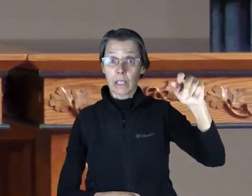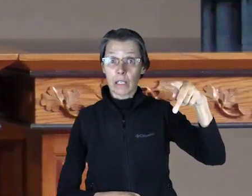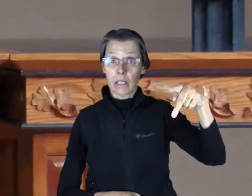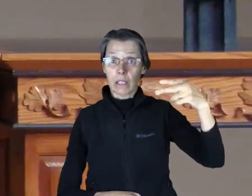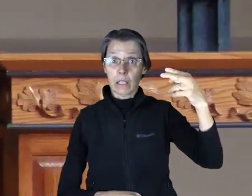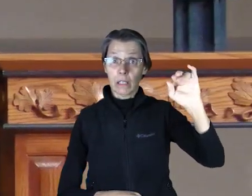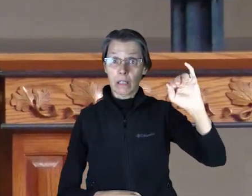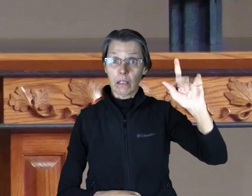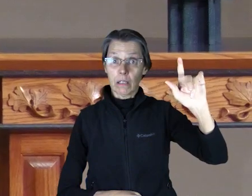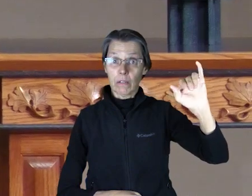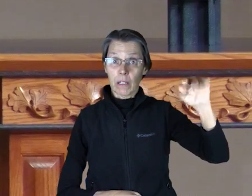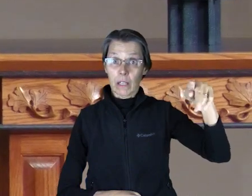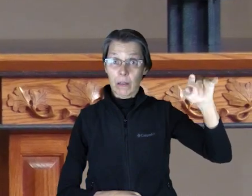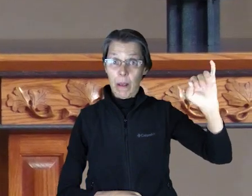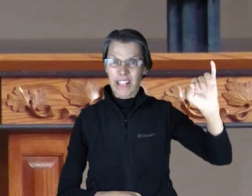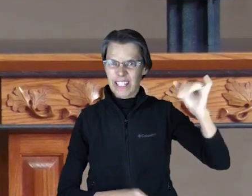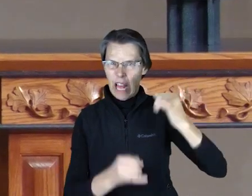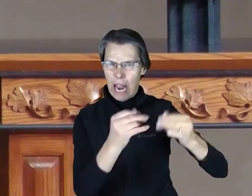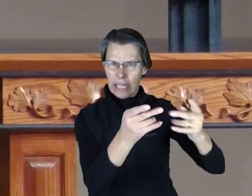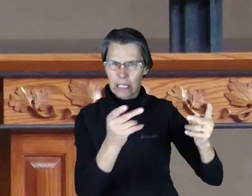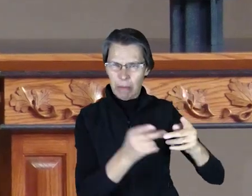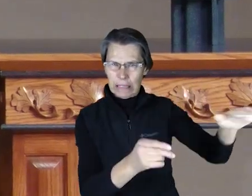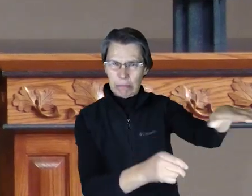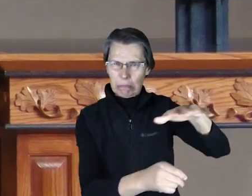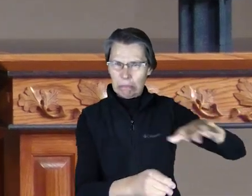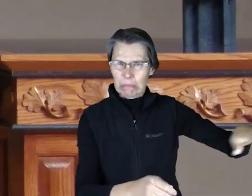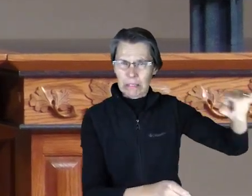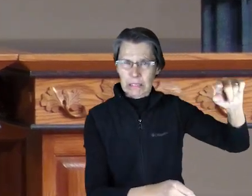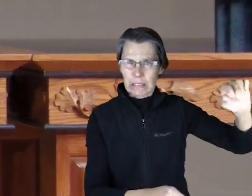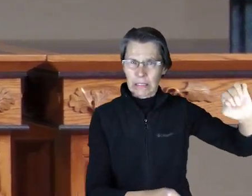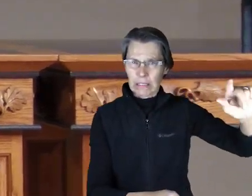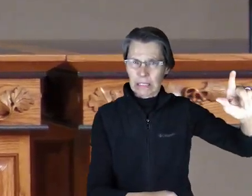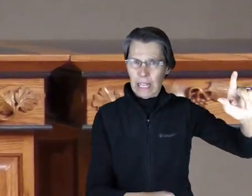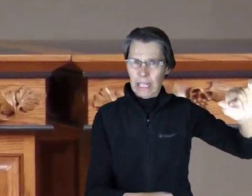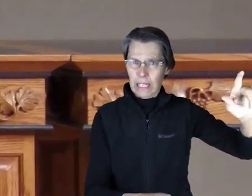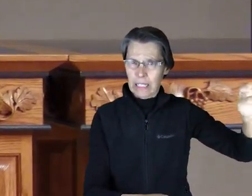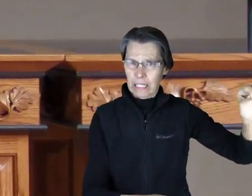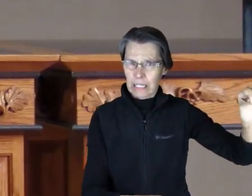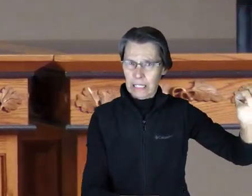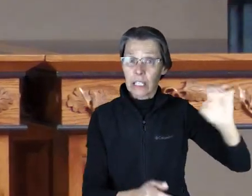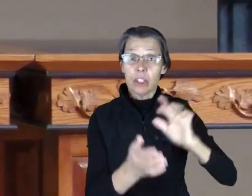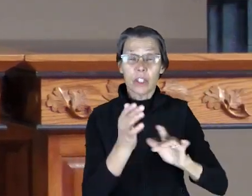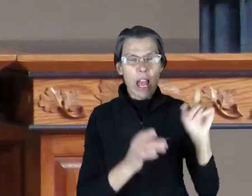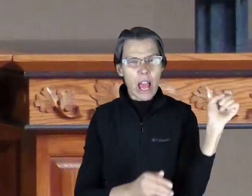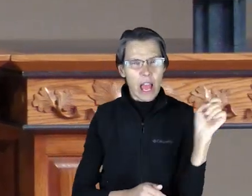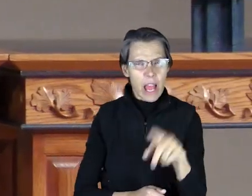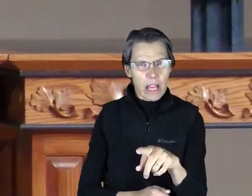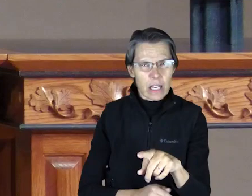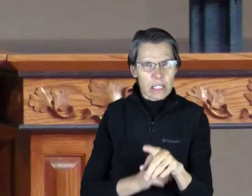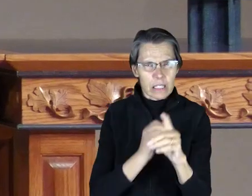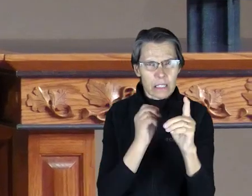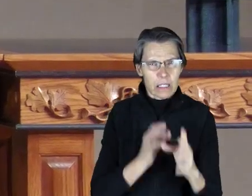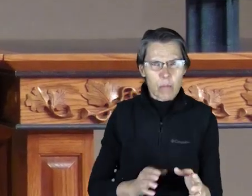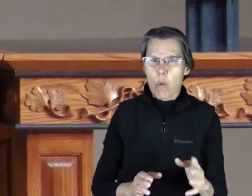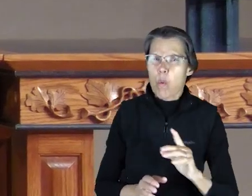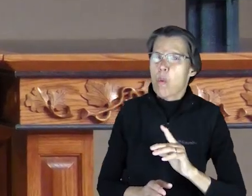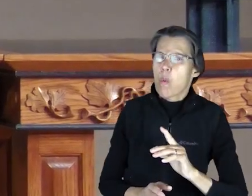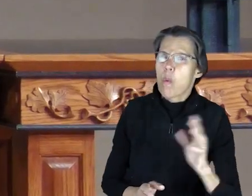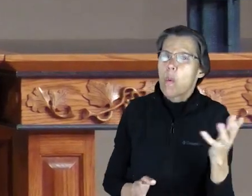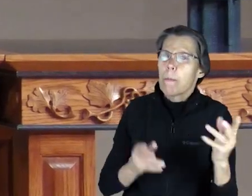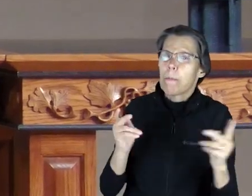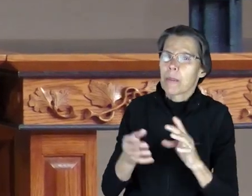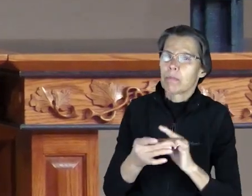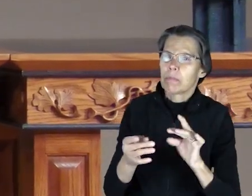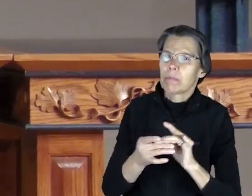in Galilee, where Jesus asks the disciples who people say that he is. He's asking for a confession in